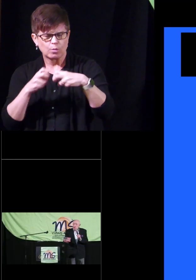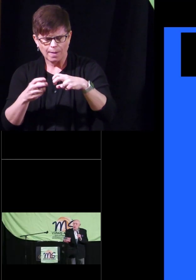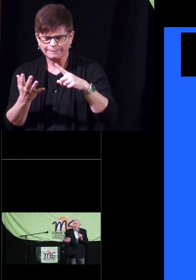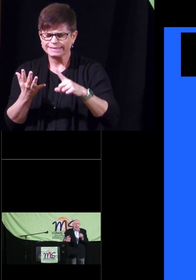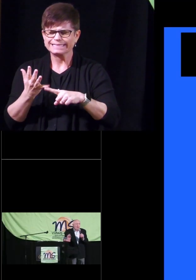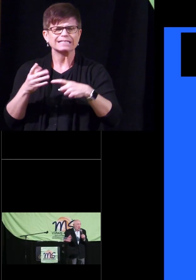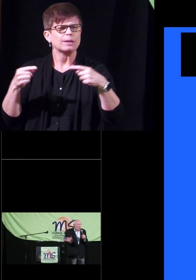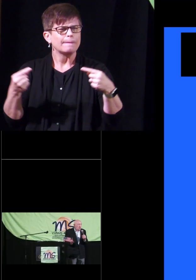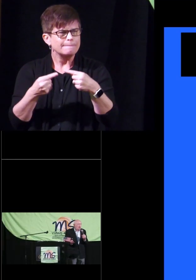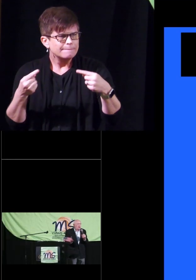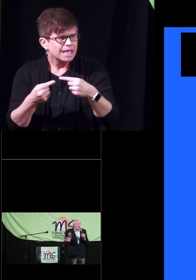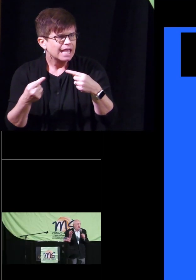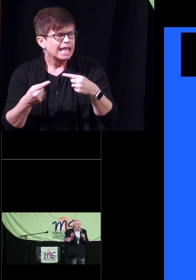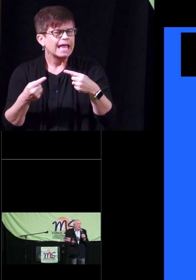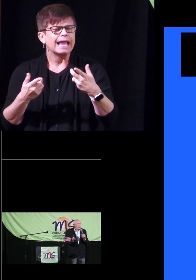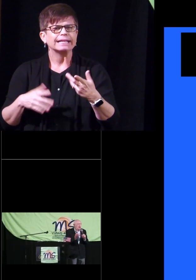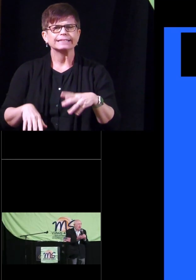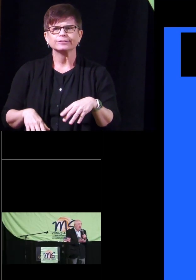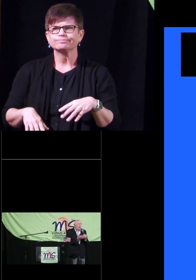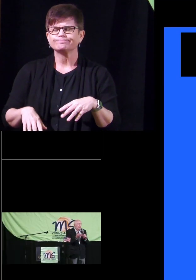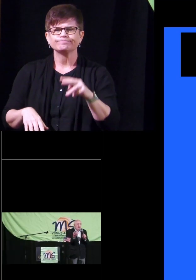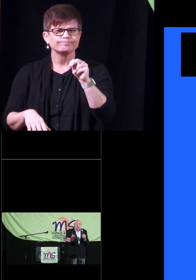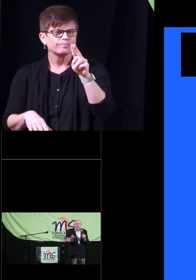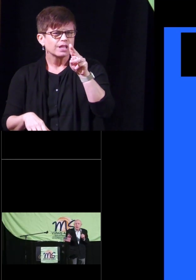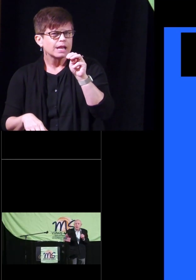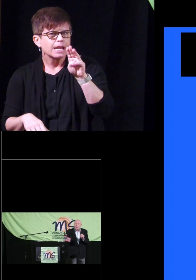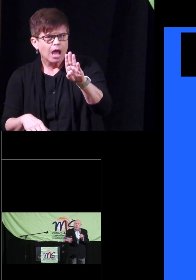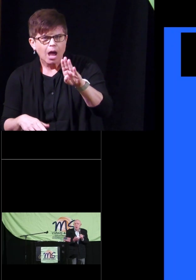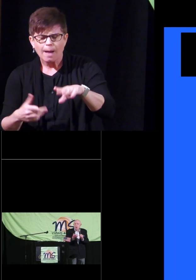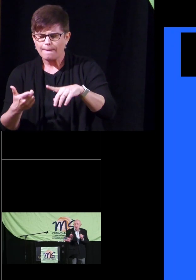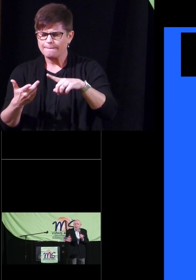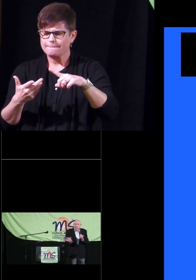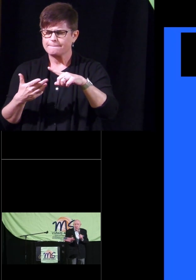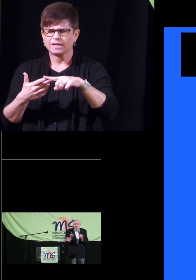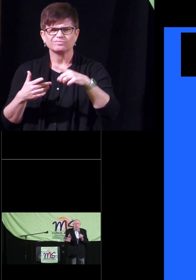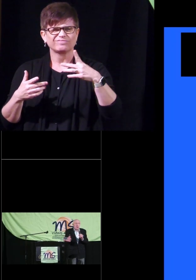loss of sensation, abnormal sensation, numbness, tingling, pins and needles.